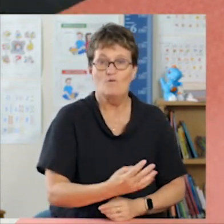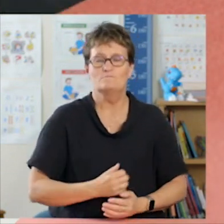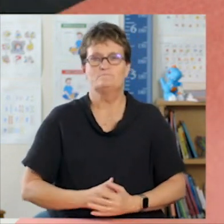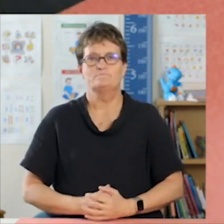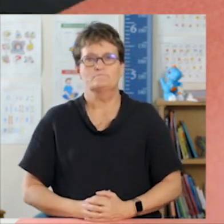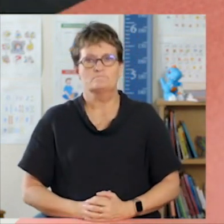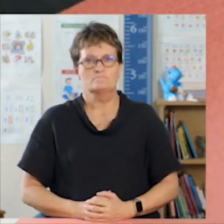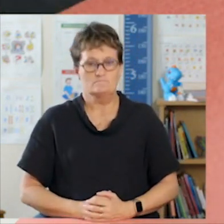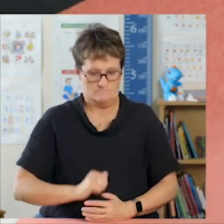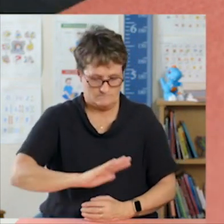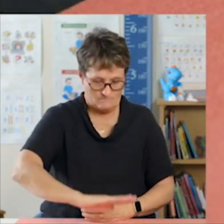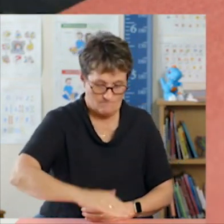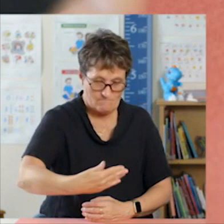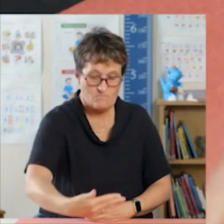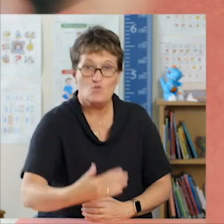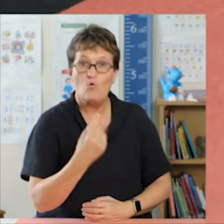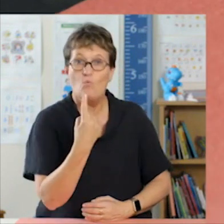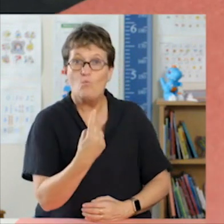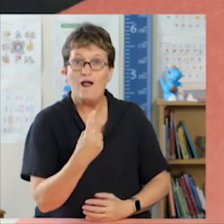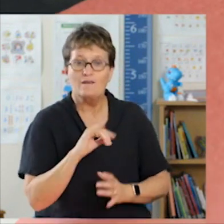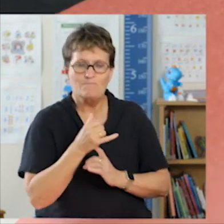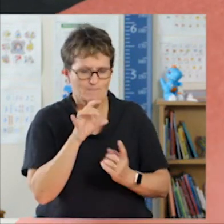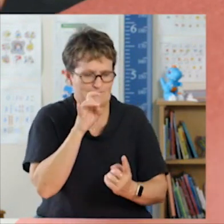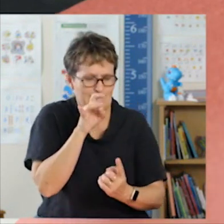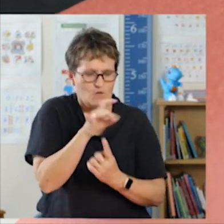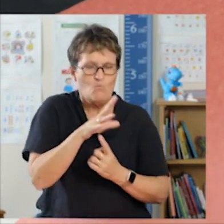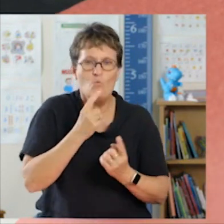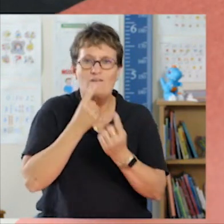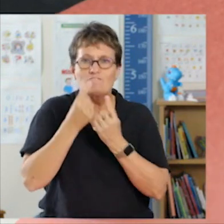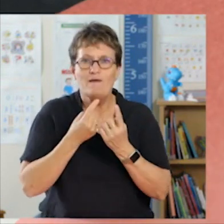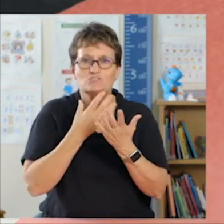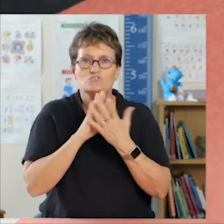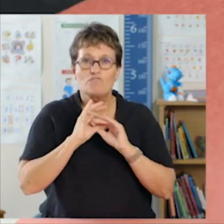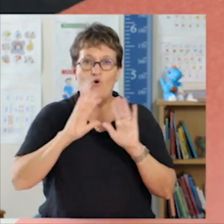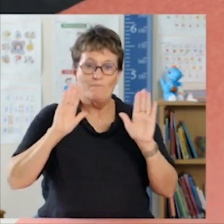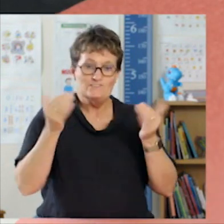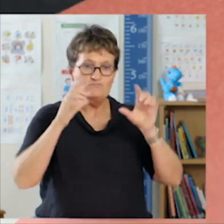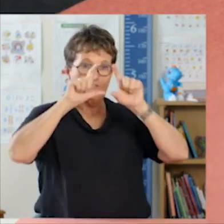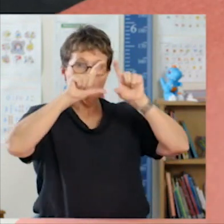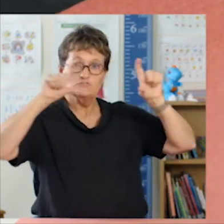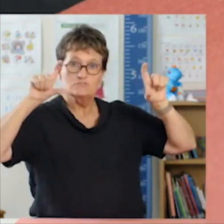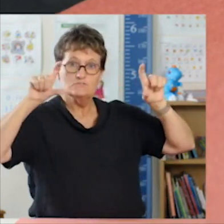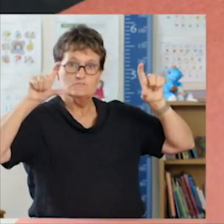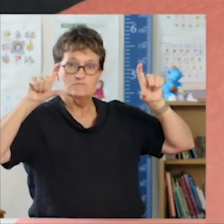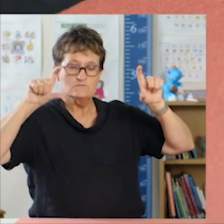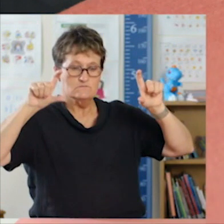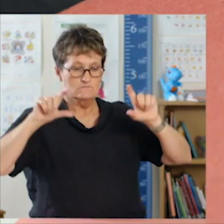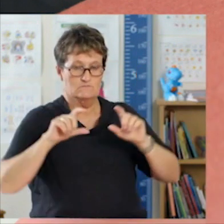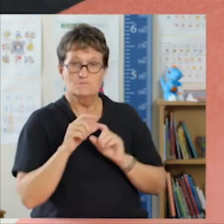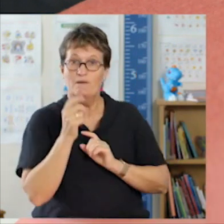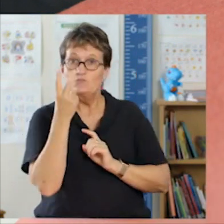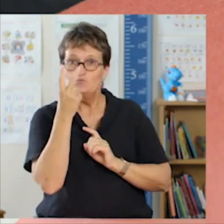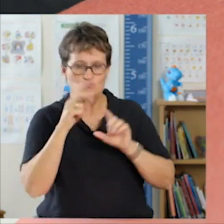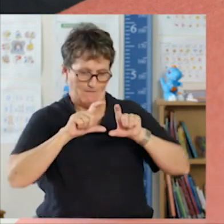4. 1 might be a key point from the introduction of the text. 2 could be a key point